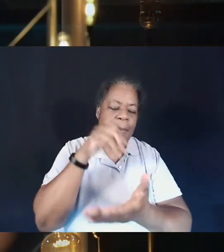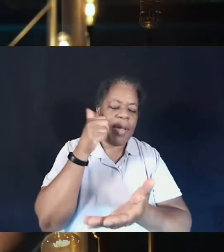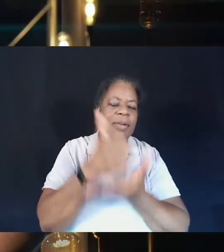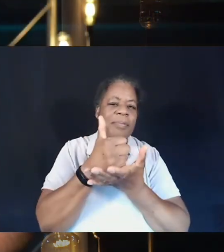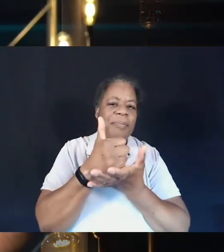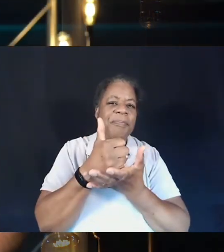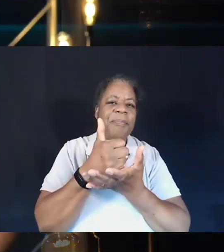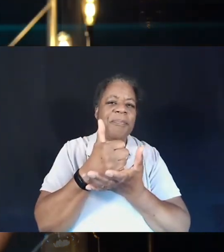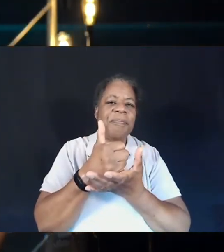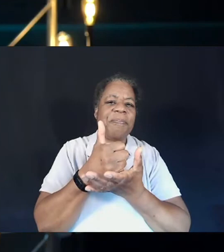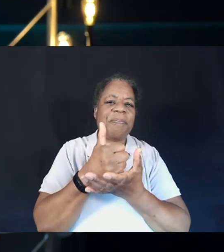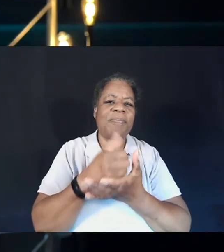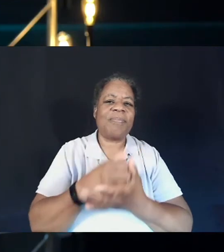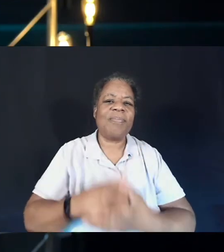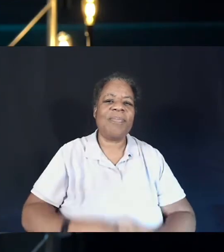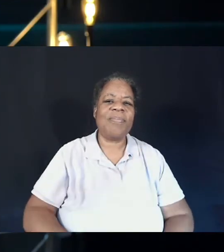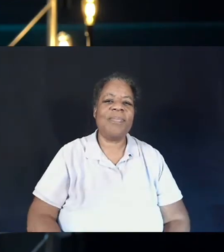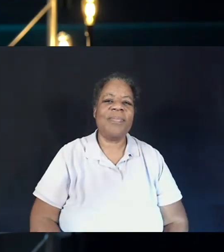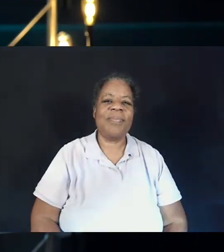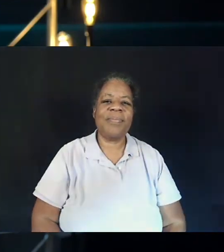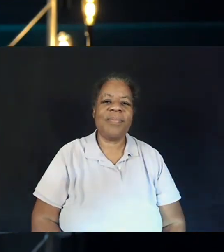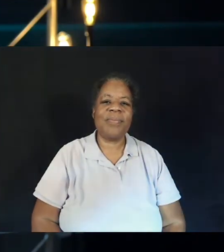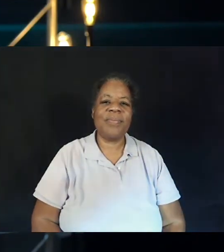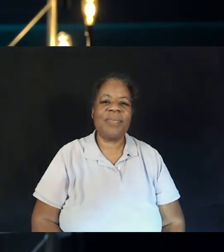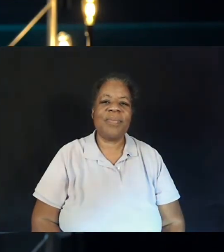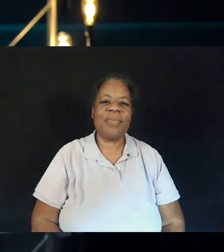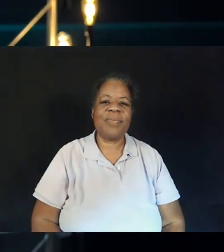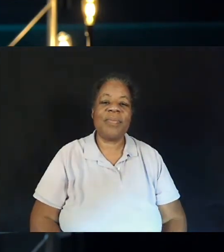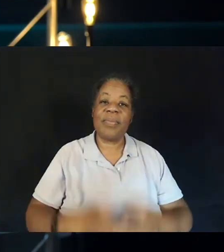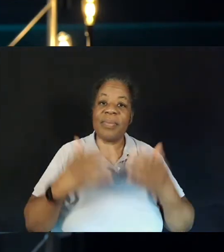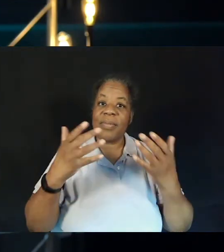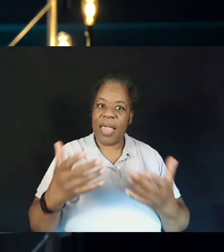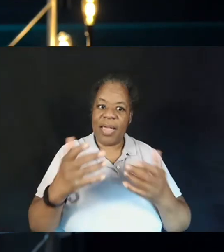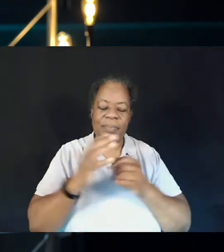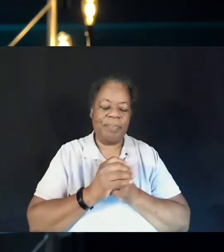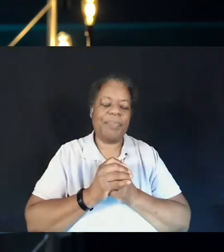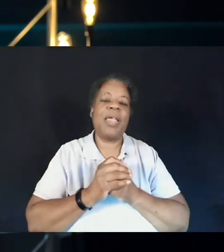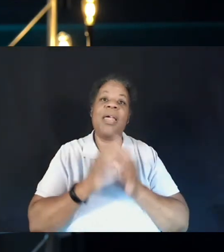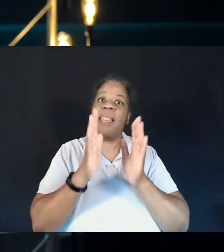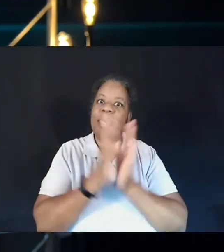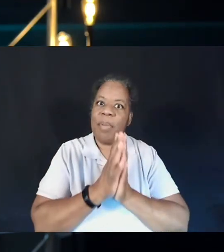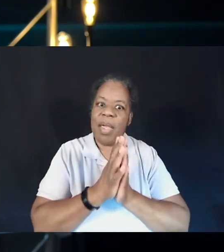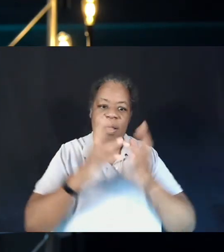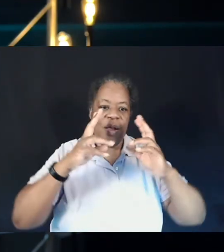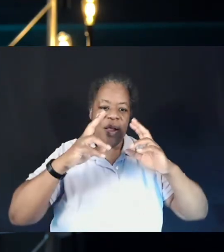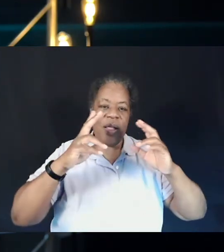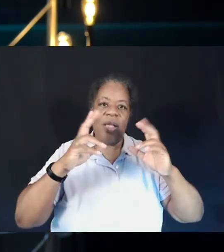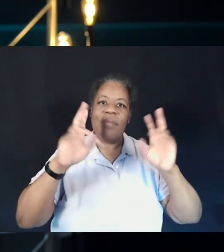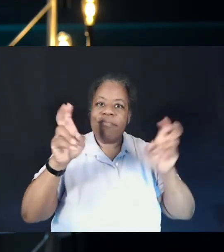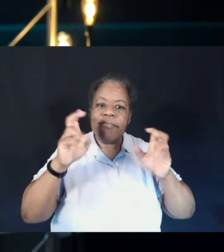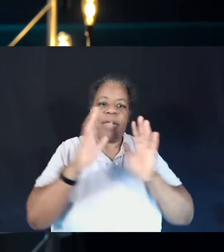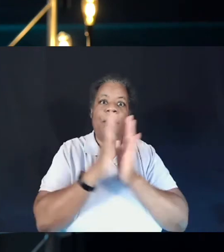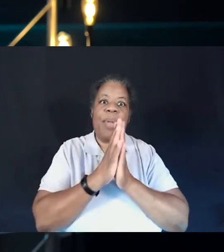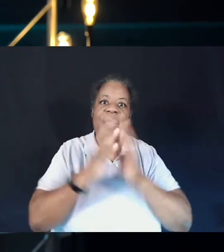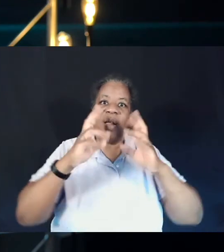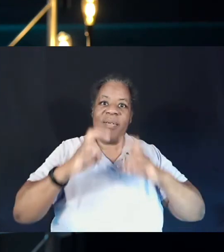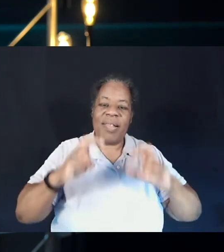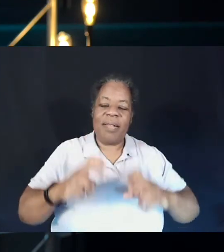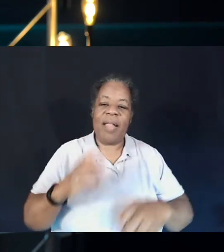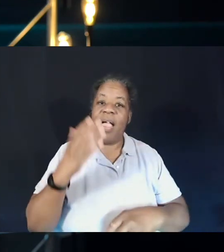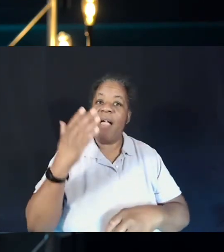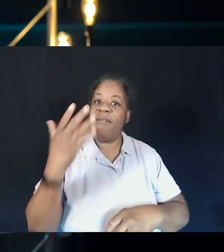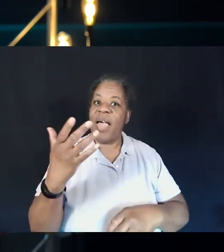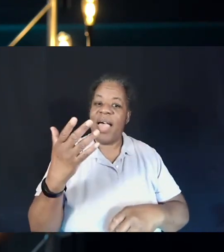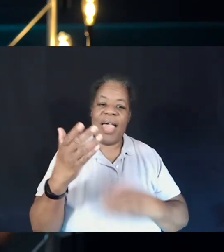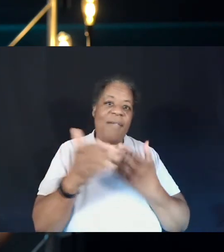All right, so we're going to walk through the prayer of examine together. Traditionally, there are five easy movements to the